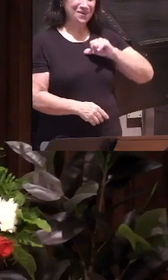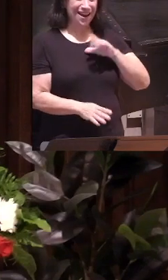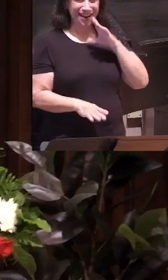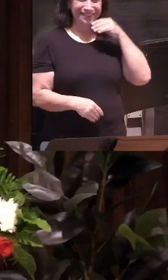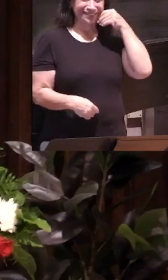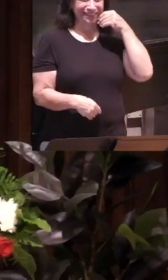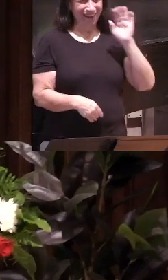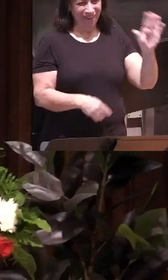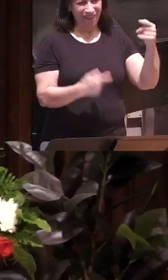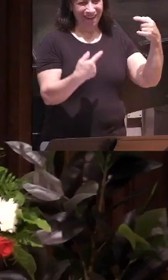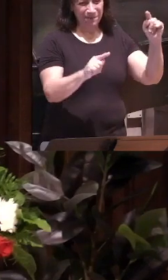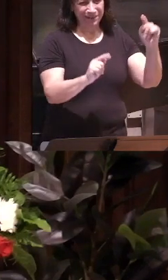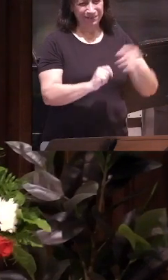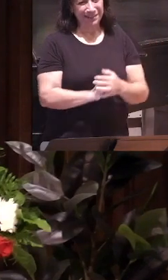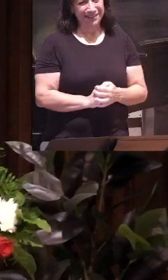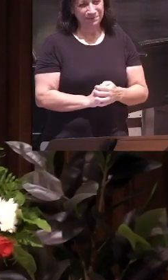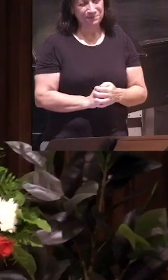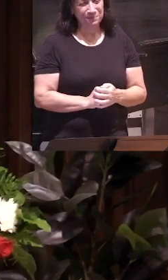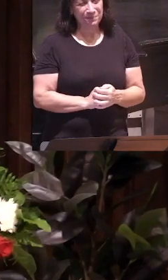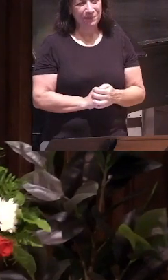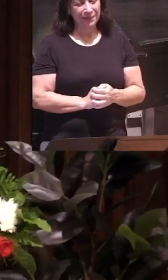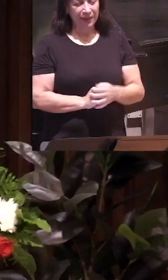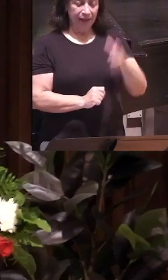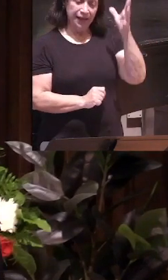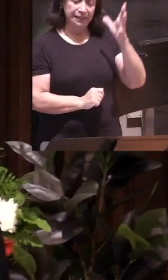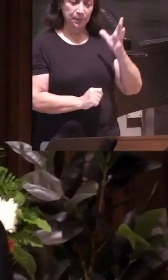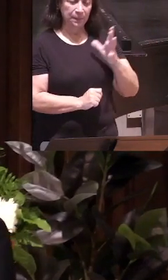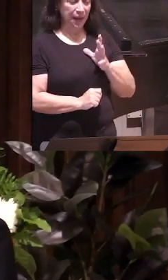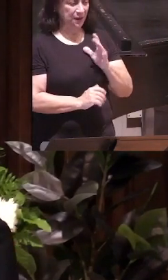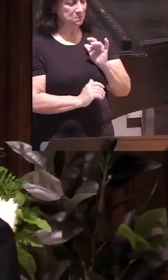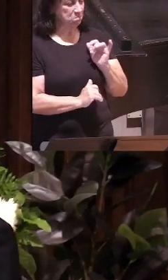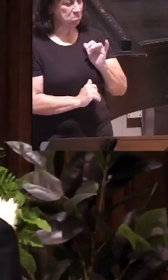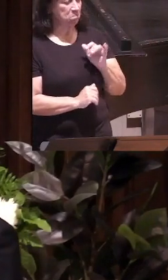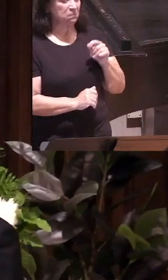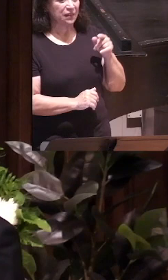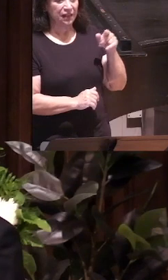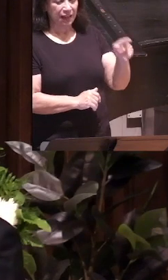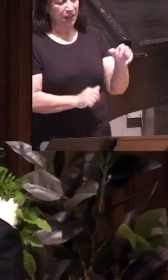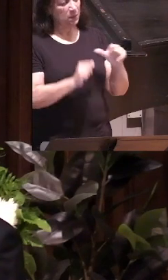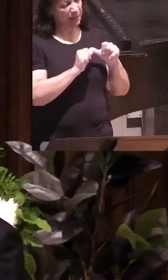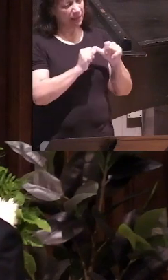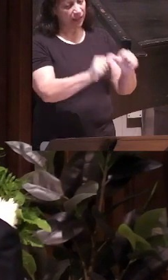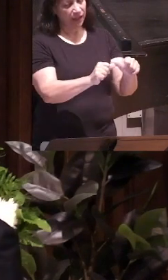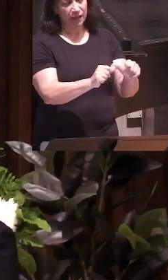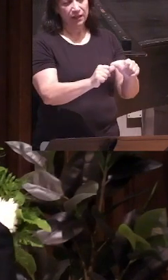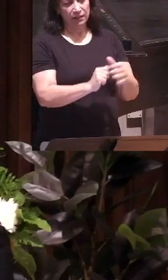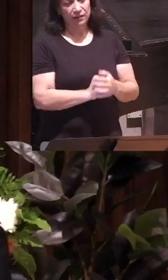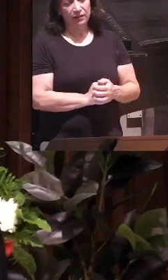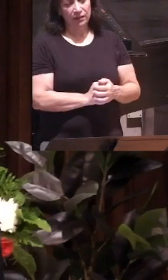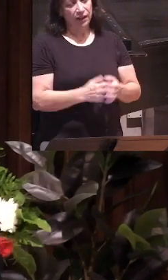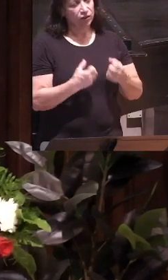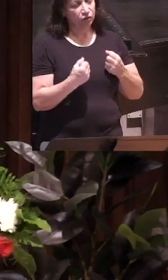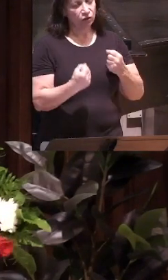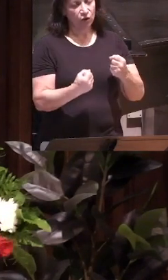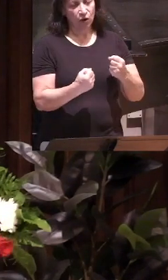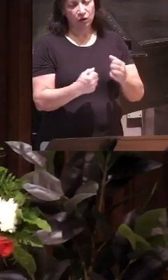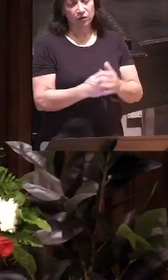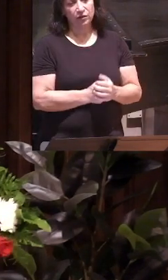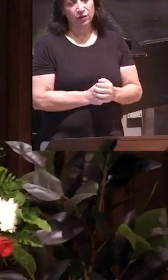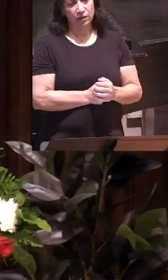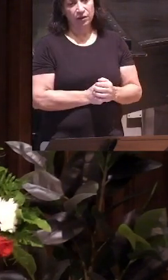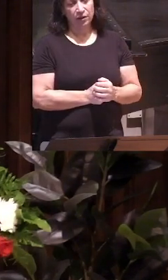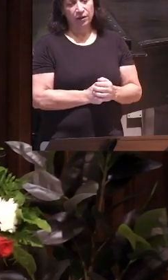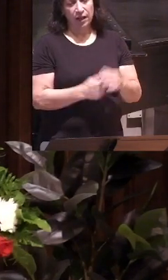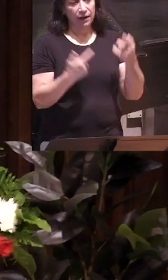her accomplishments. As a man, he was as steady, as strong,